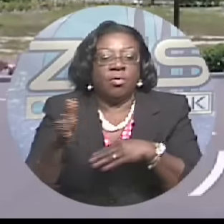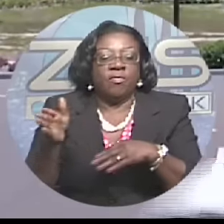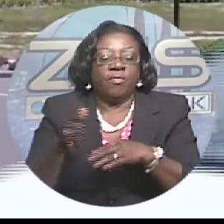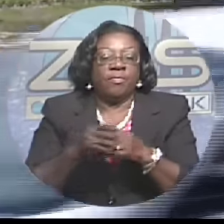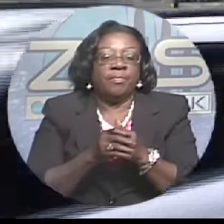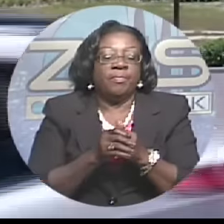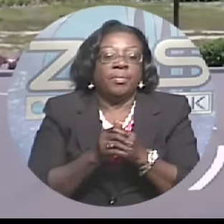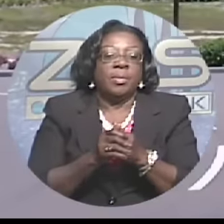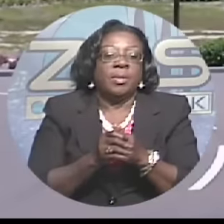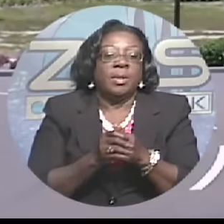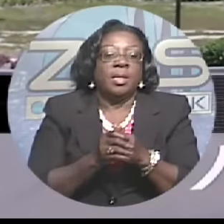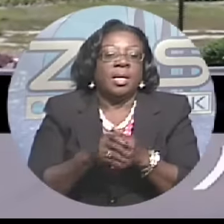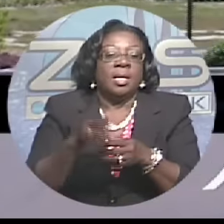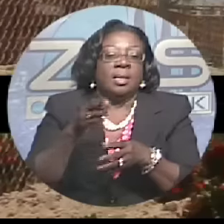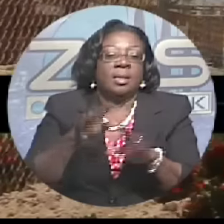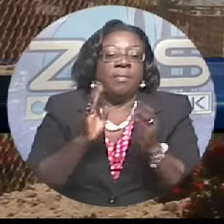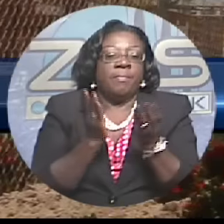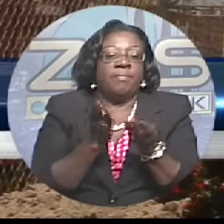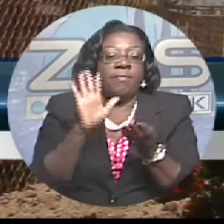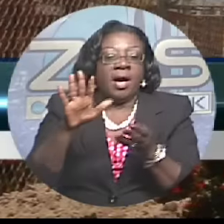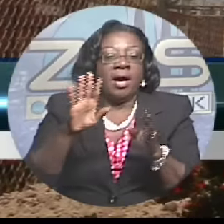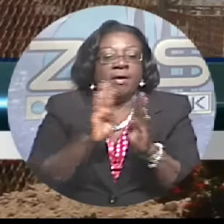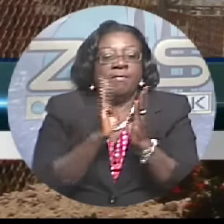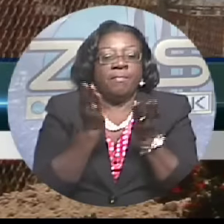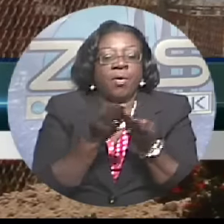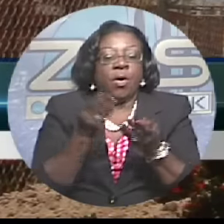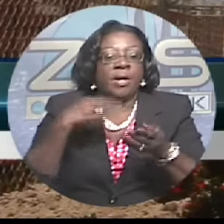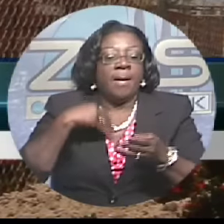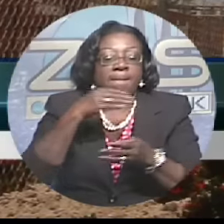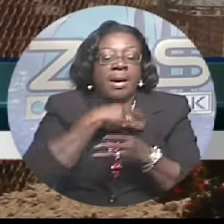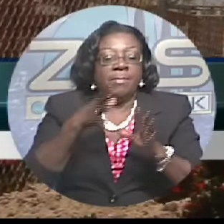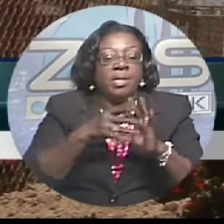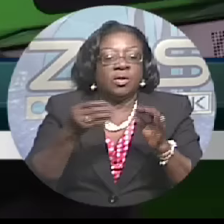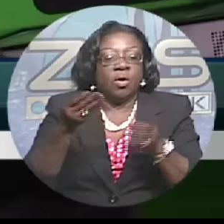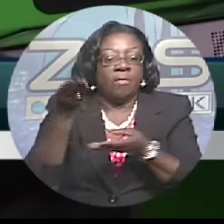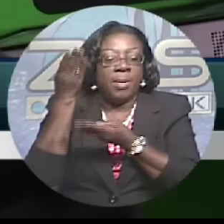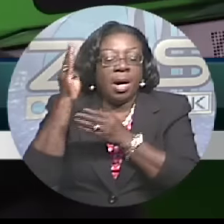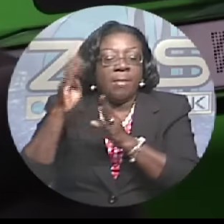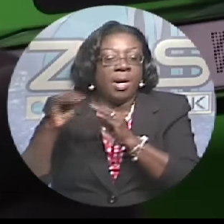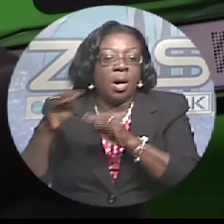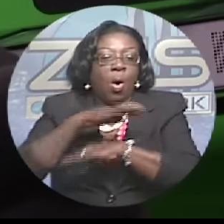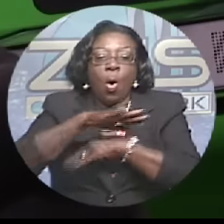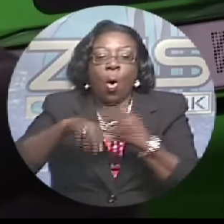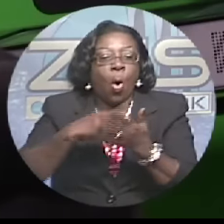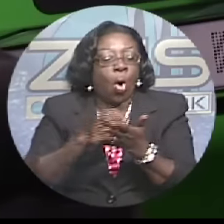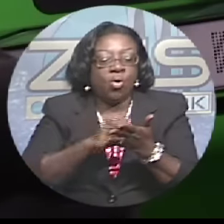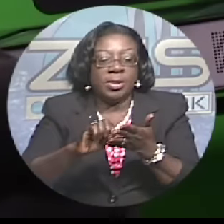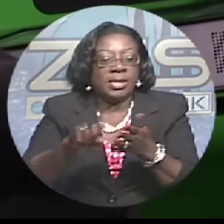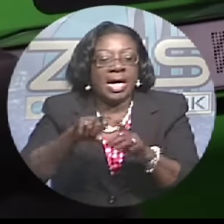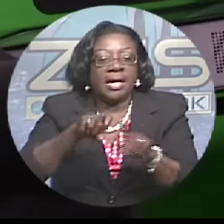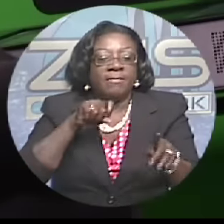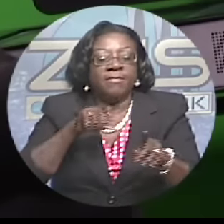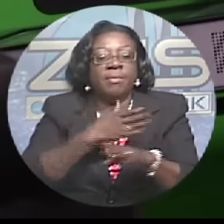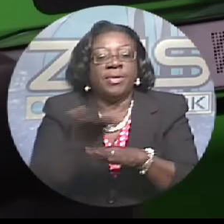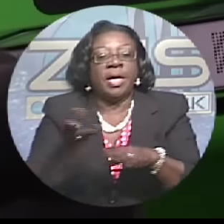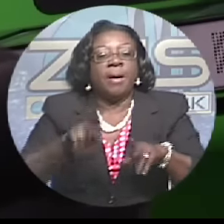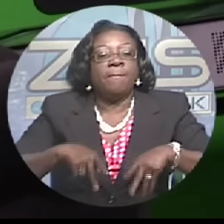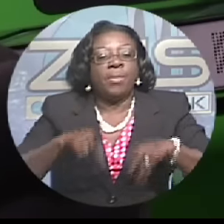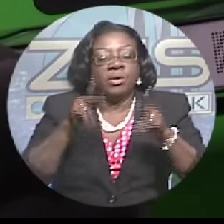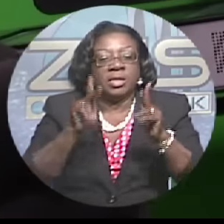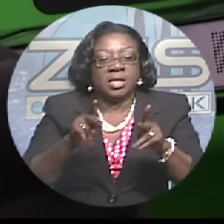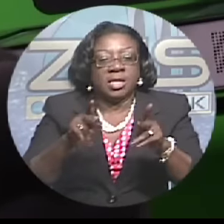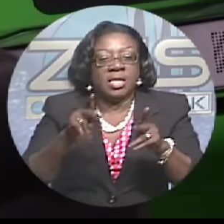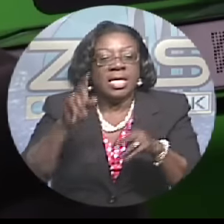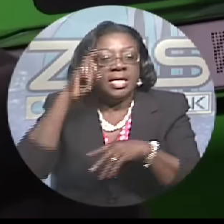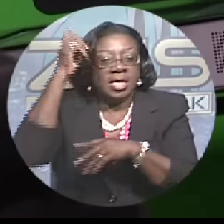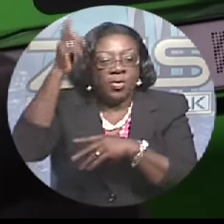based on that notion, the five board members of Bahamar all resigned from their positions. Local businessman and CEO of Superwash, Dionisio de